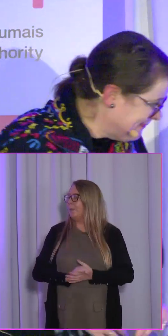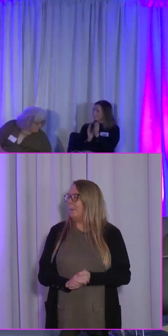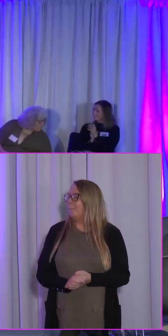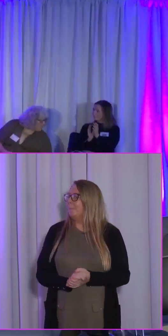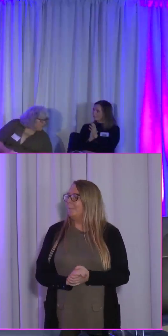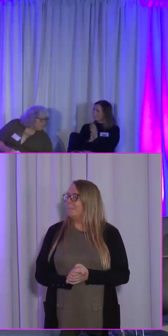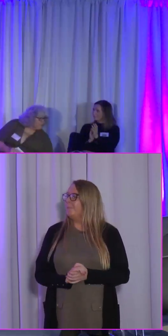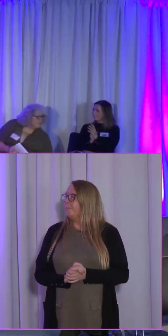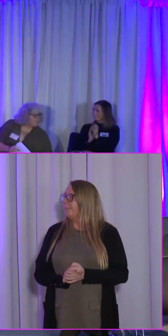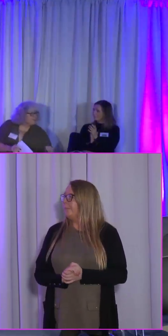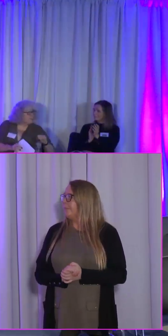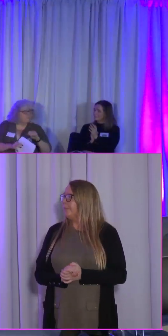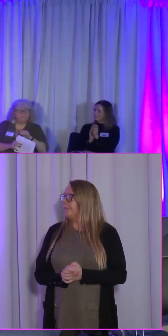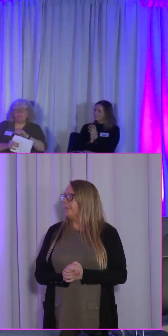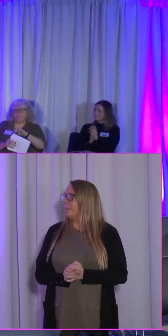Thank you so much.